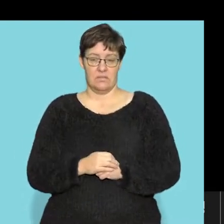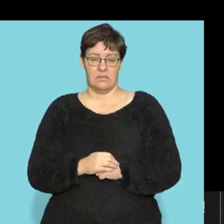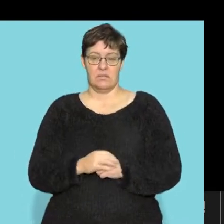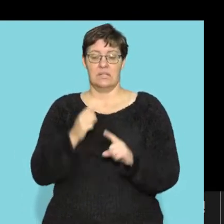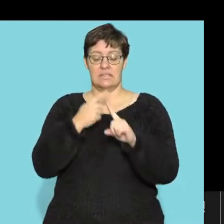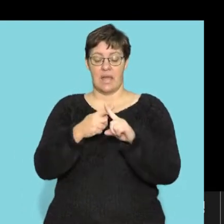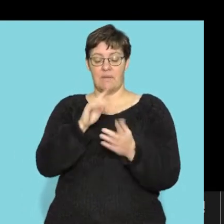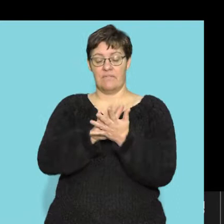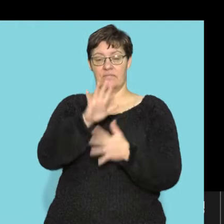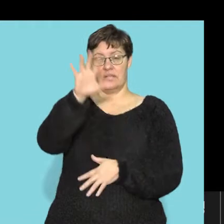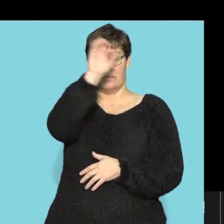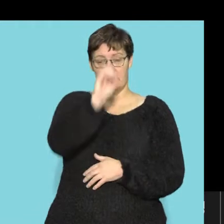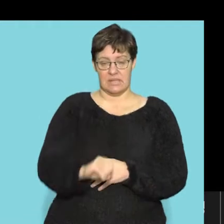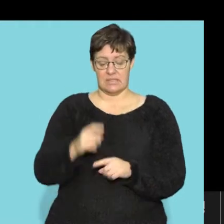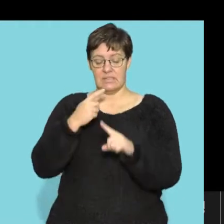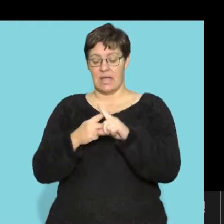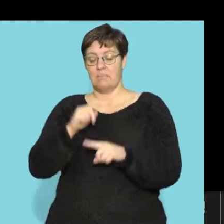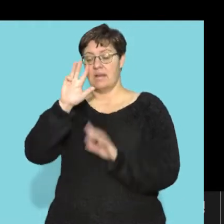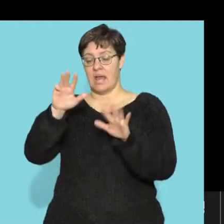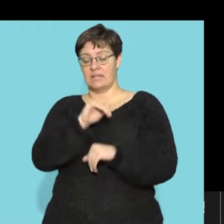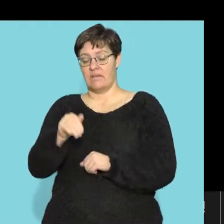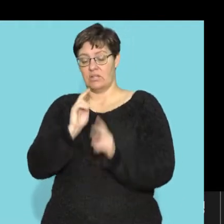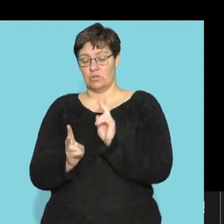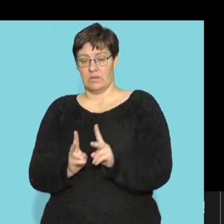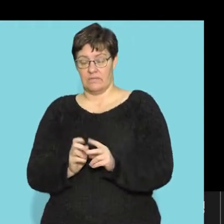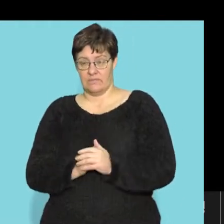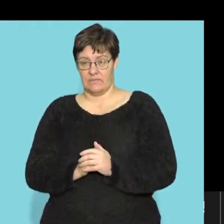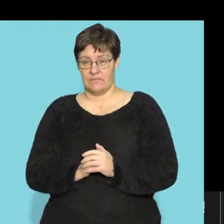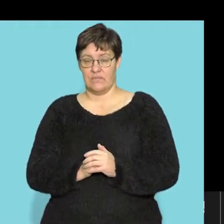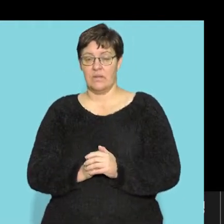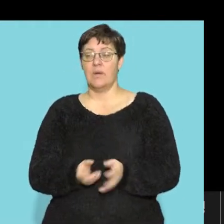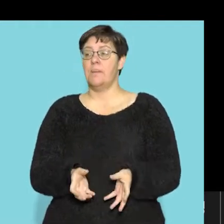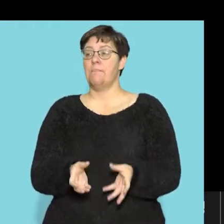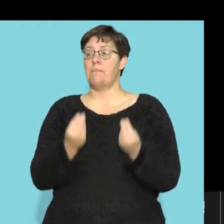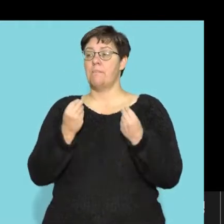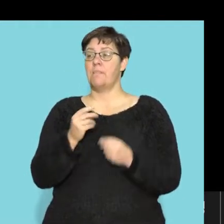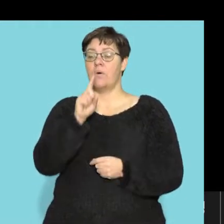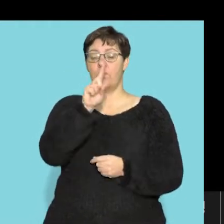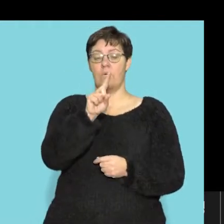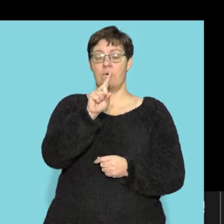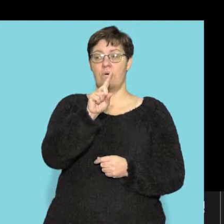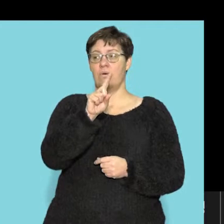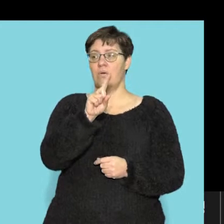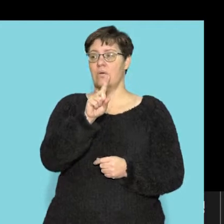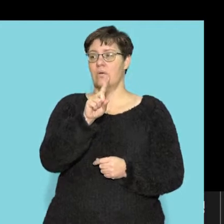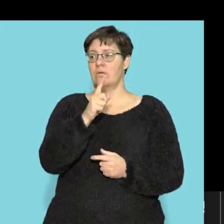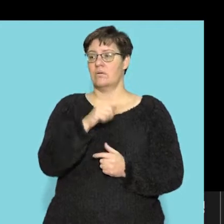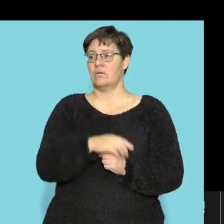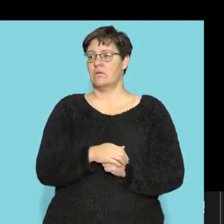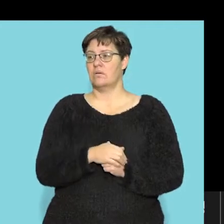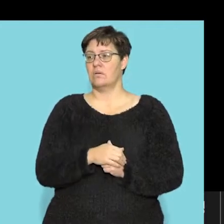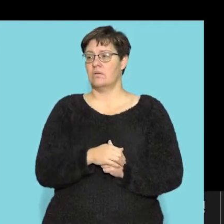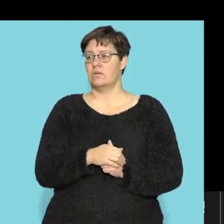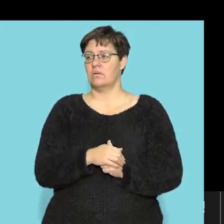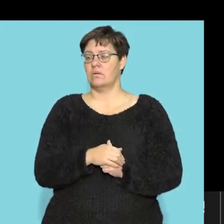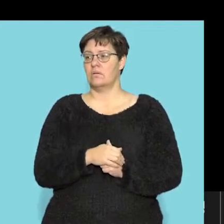your 15% times 9 divided by 12, and that gives you a figure of, okay, because I didn't use a percentage, obviously divide